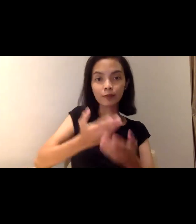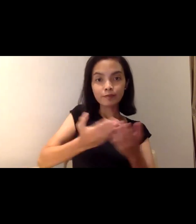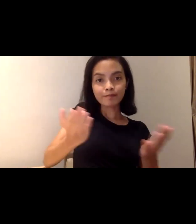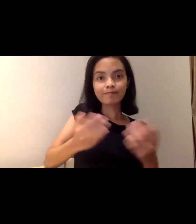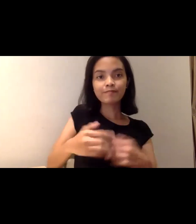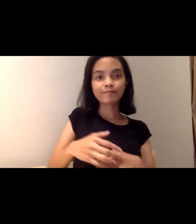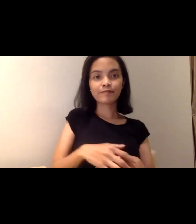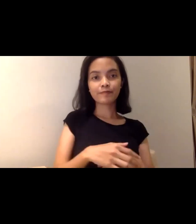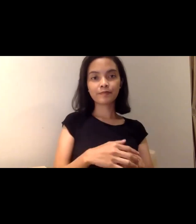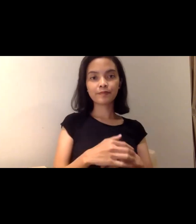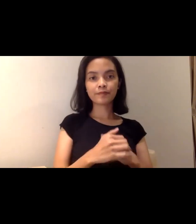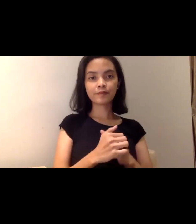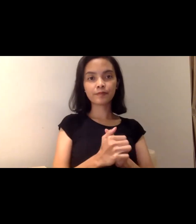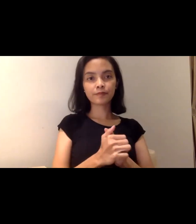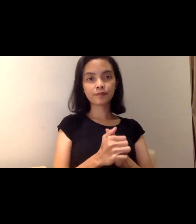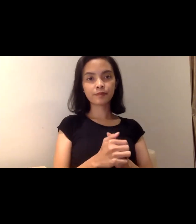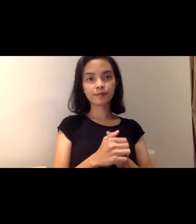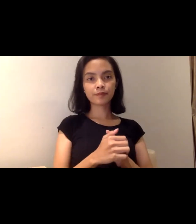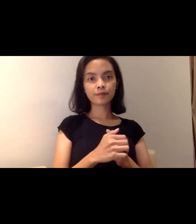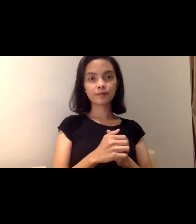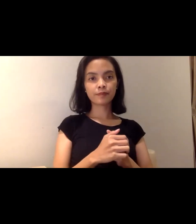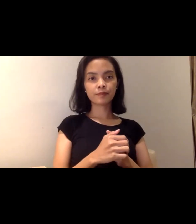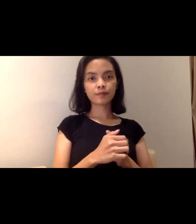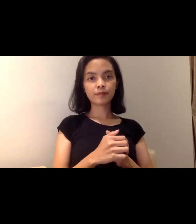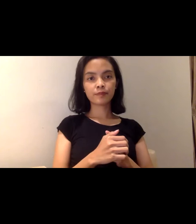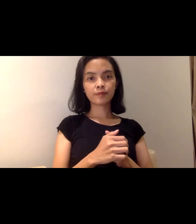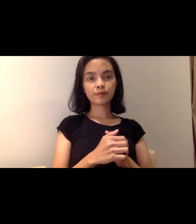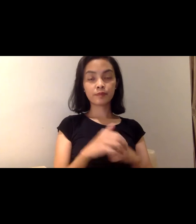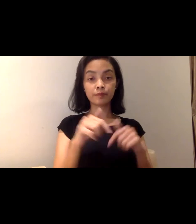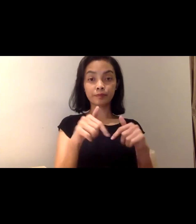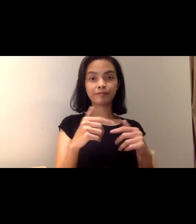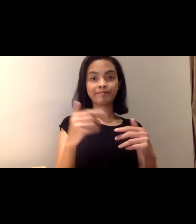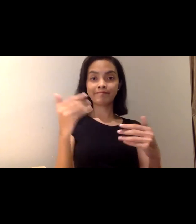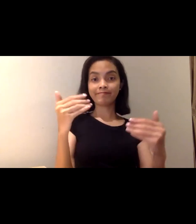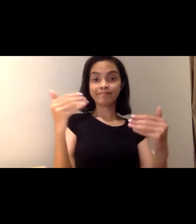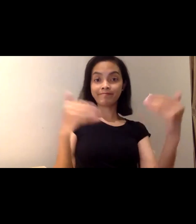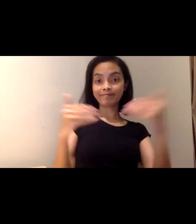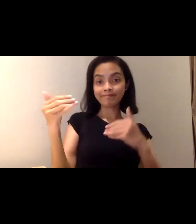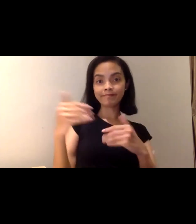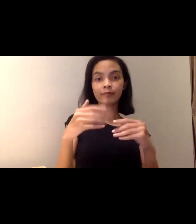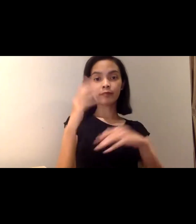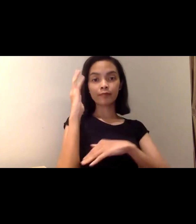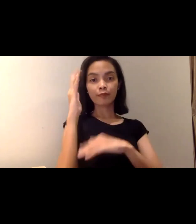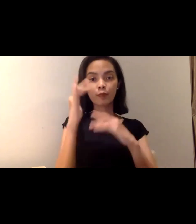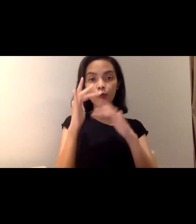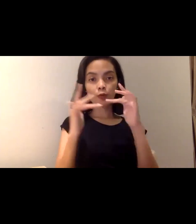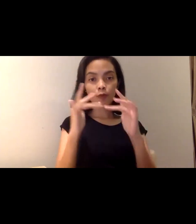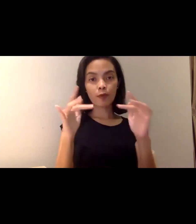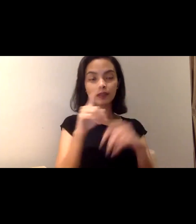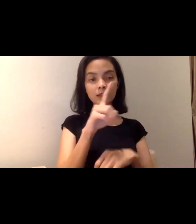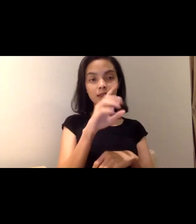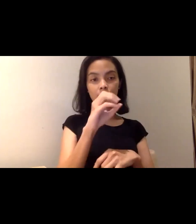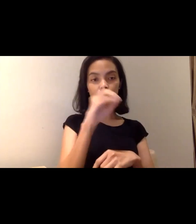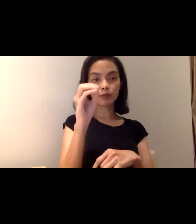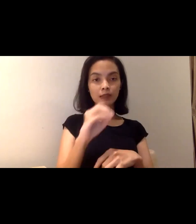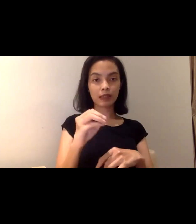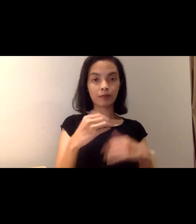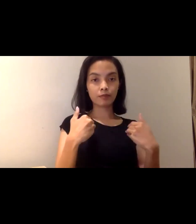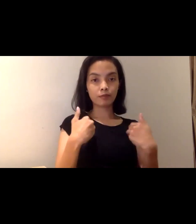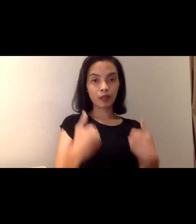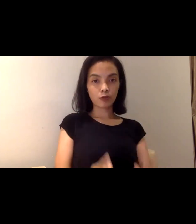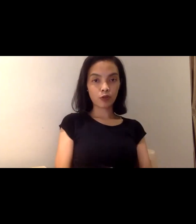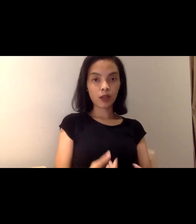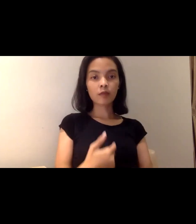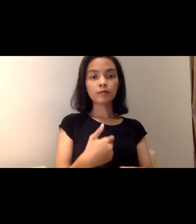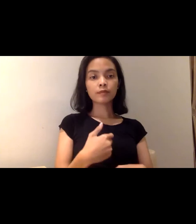Wolter. Welcome to 100% webinar and 5 films for freedom, crazy little thing called love. I